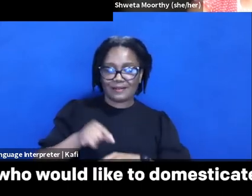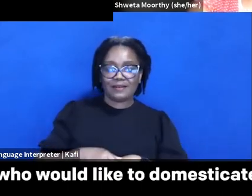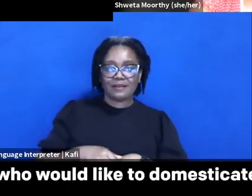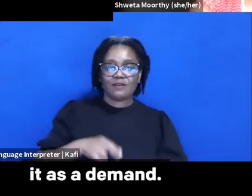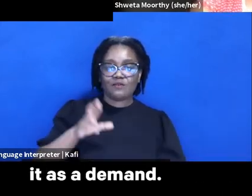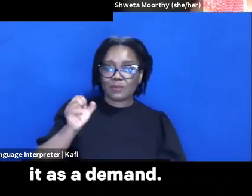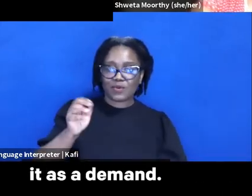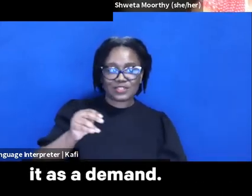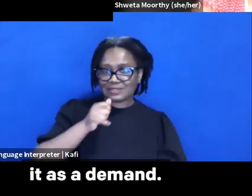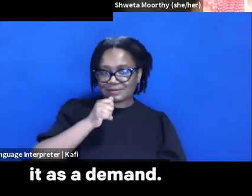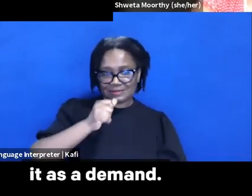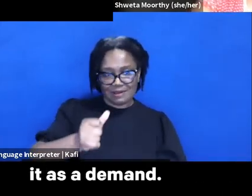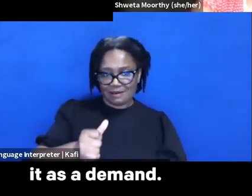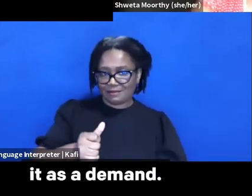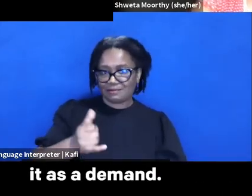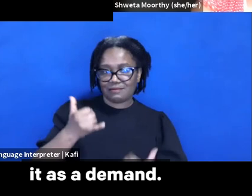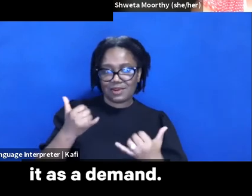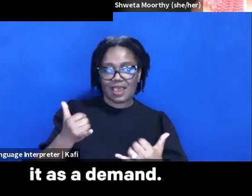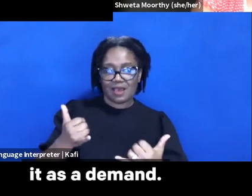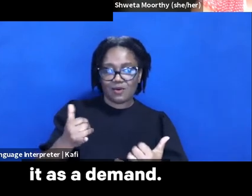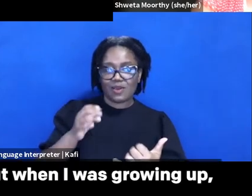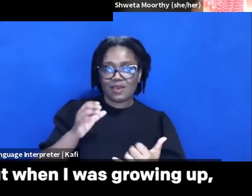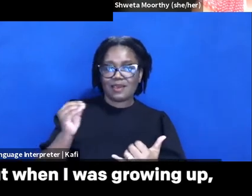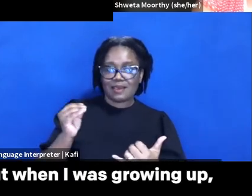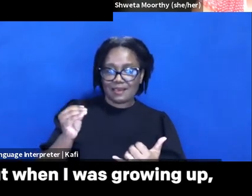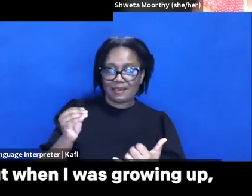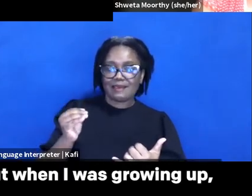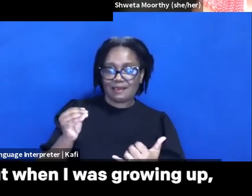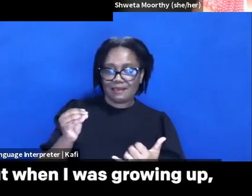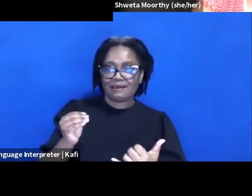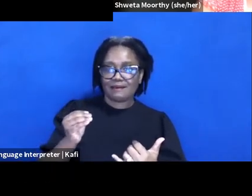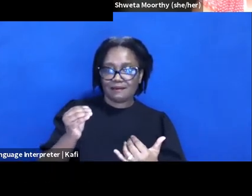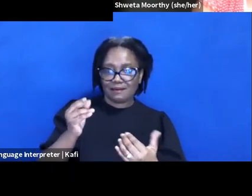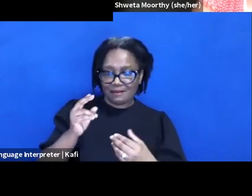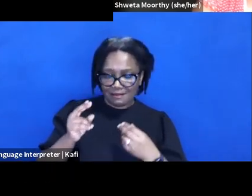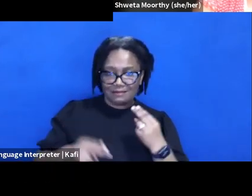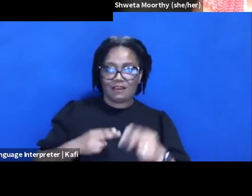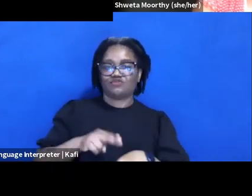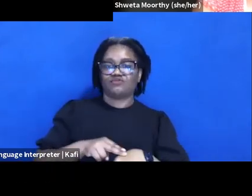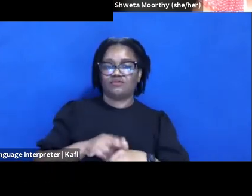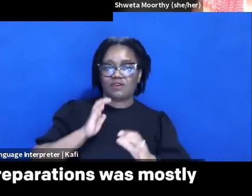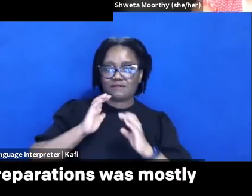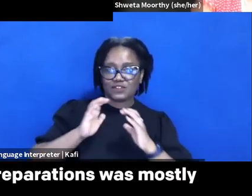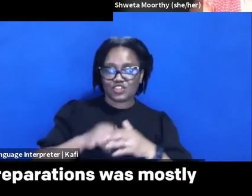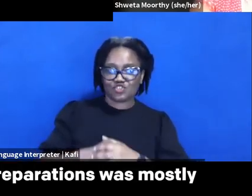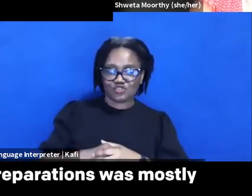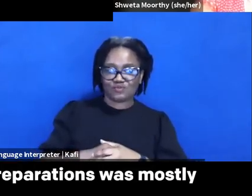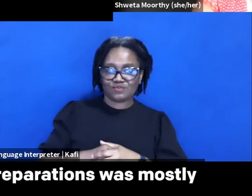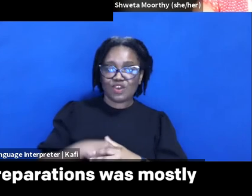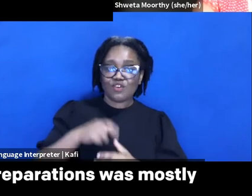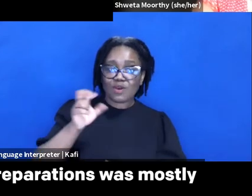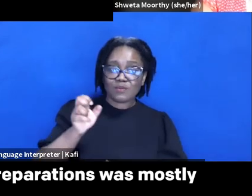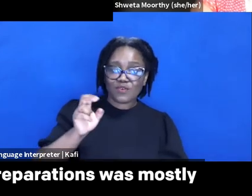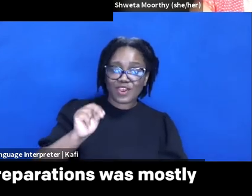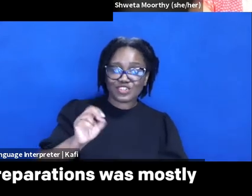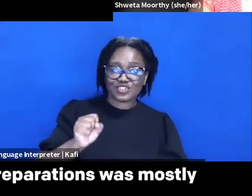to domesticate it as a demand. But when I was growing up, reparations